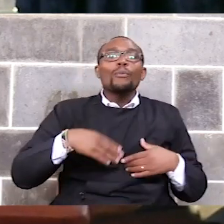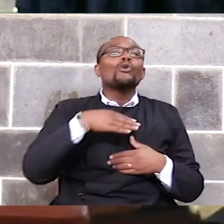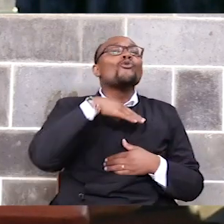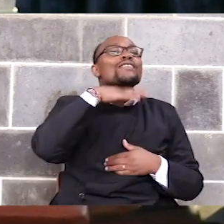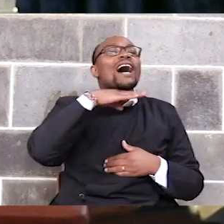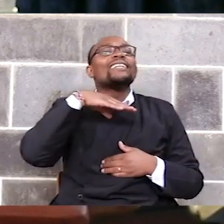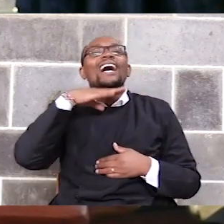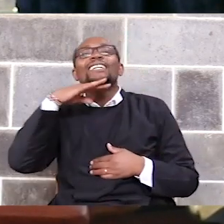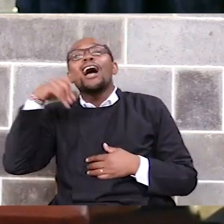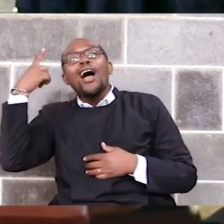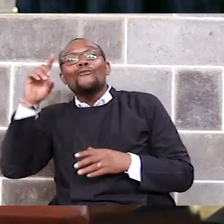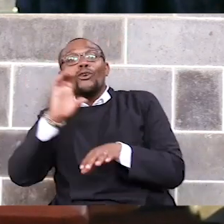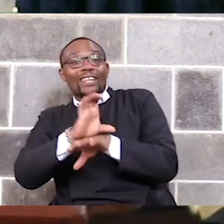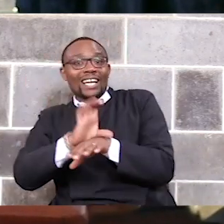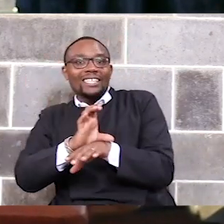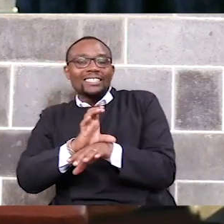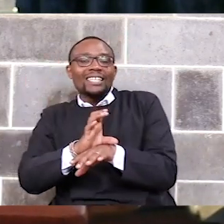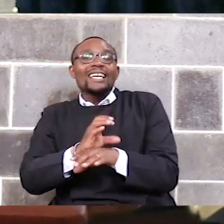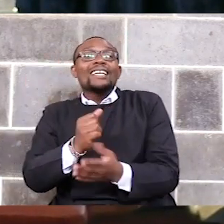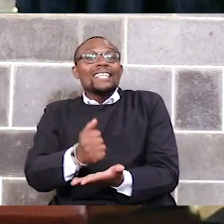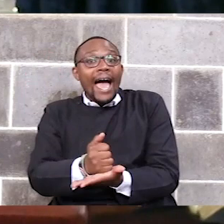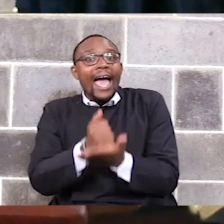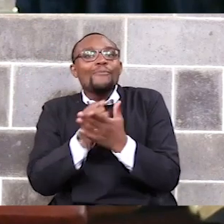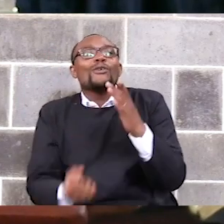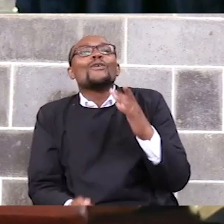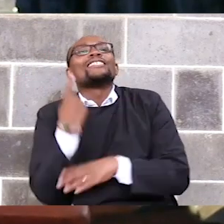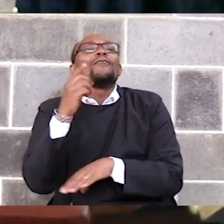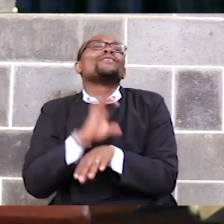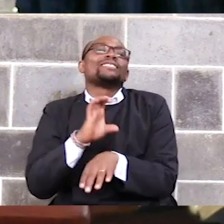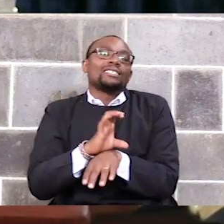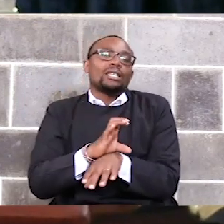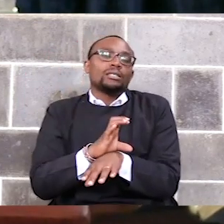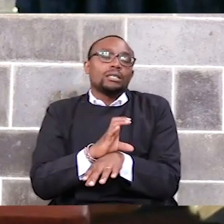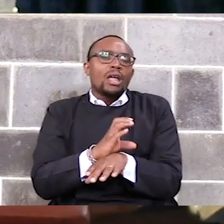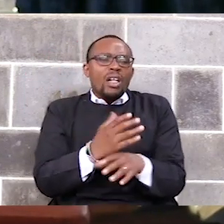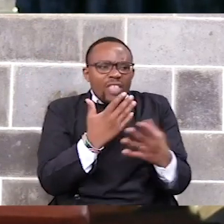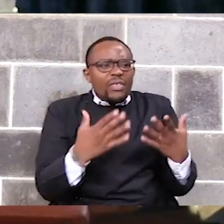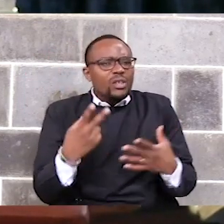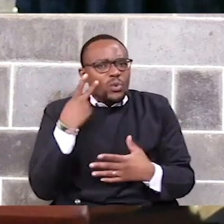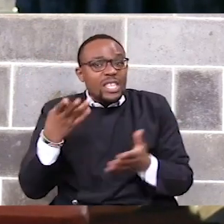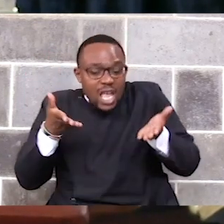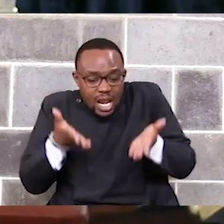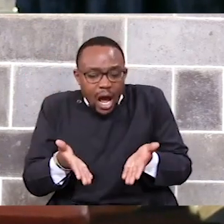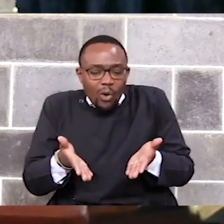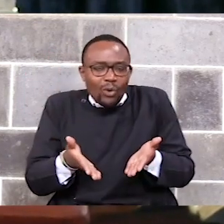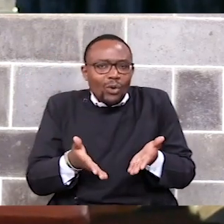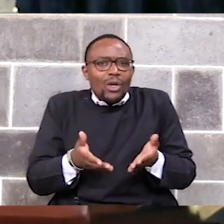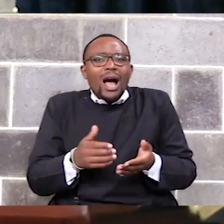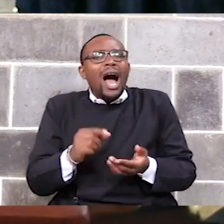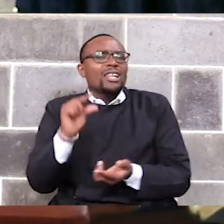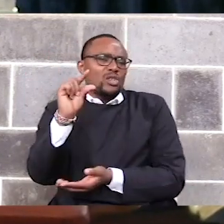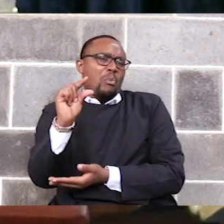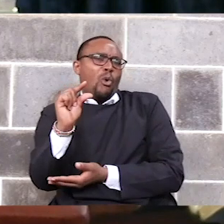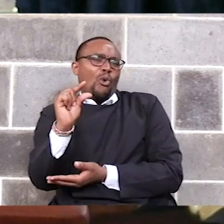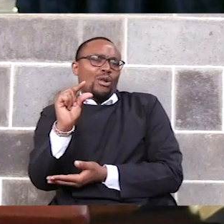of the church. What we face today does not come close to what was recorded by John and